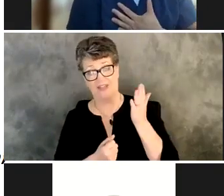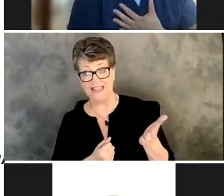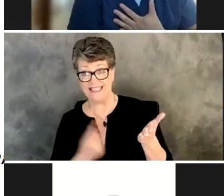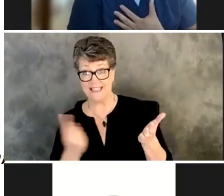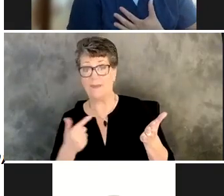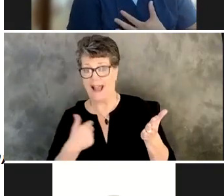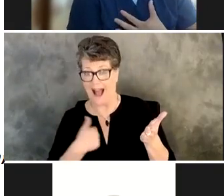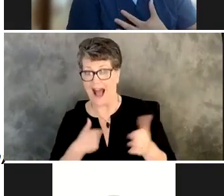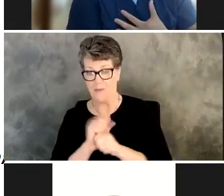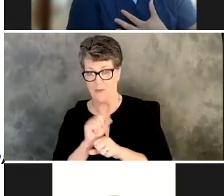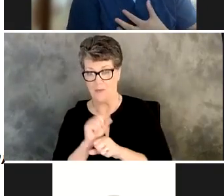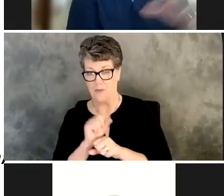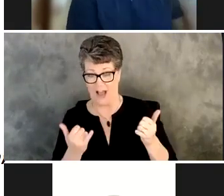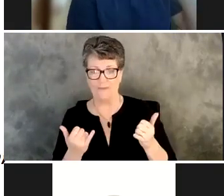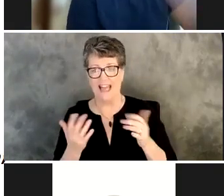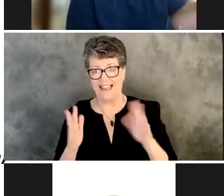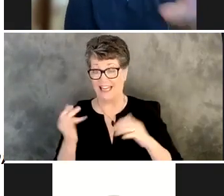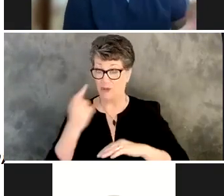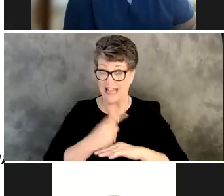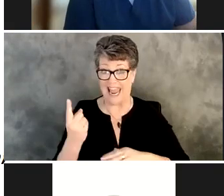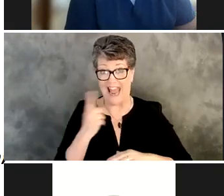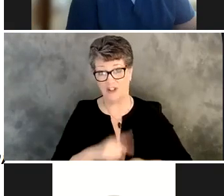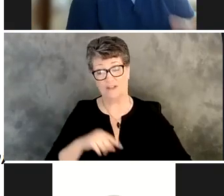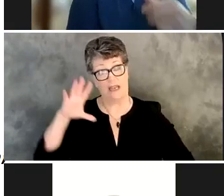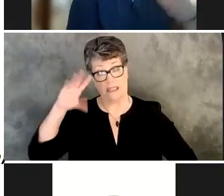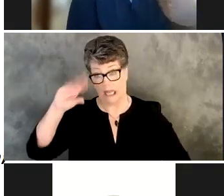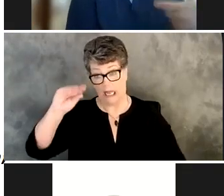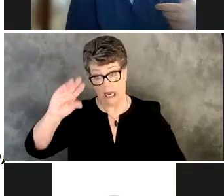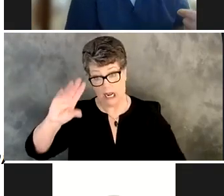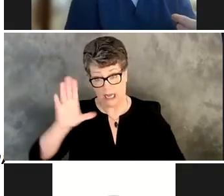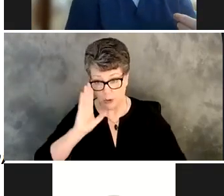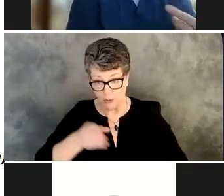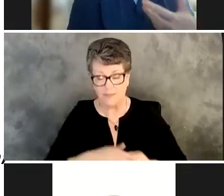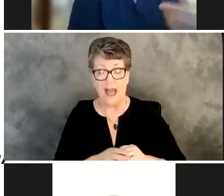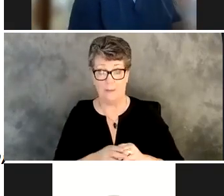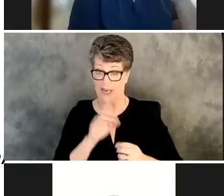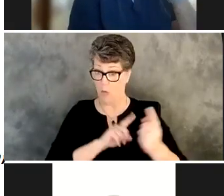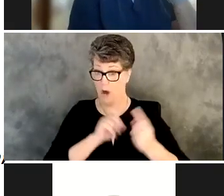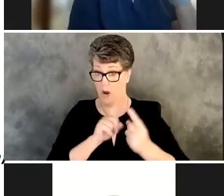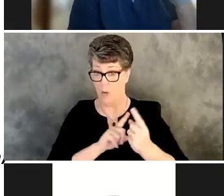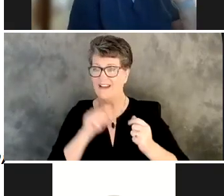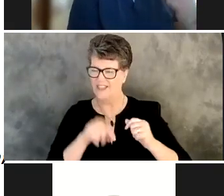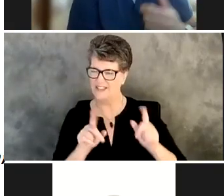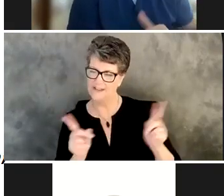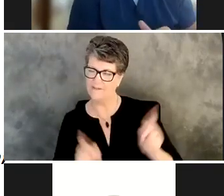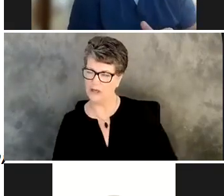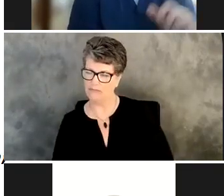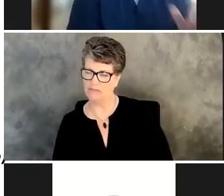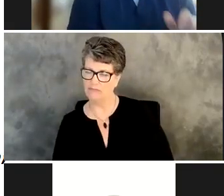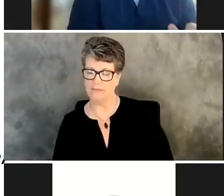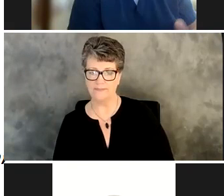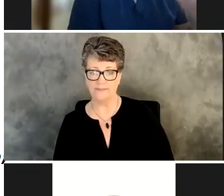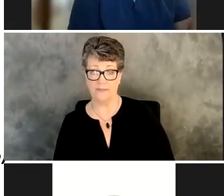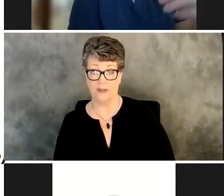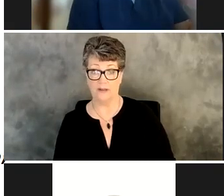am working on. Now, I know kind of like today, I've kind of just been talking directly to you, but in a one-on-one situation, this would be different, right? Because what's